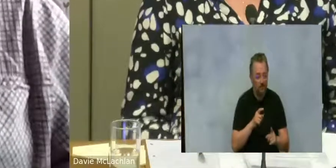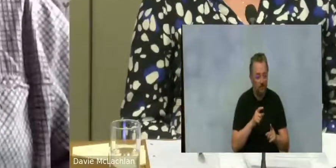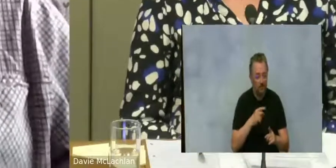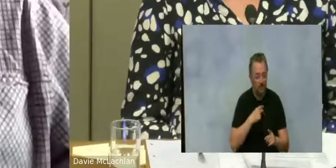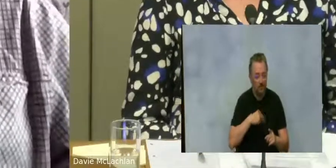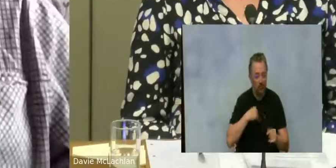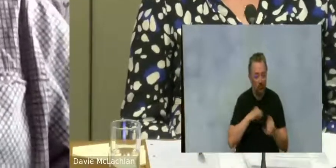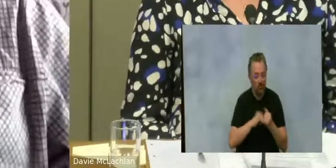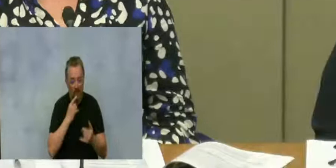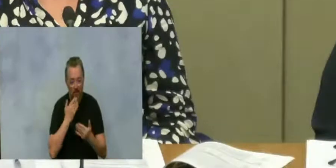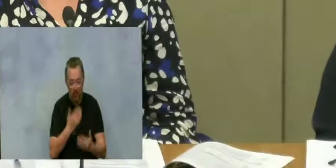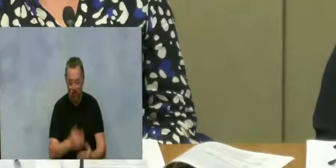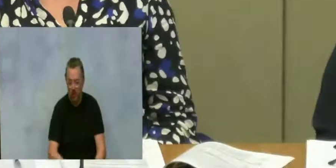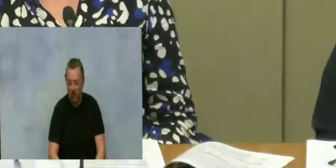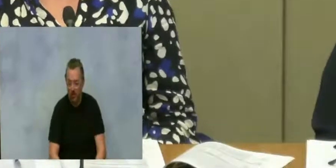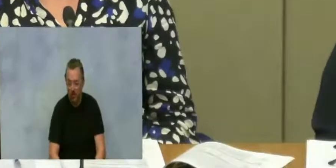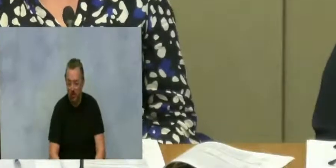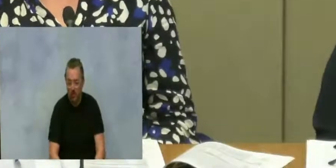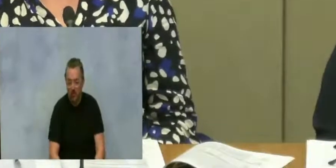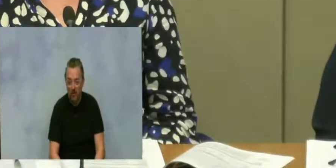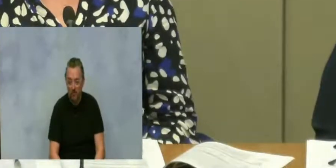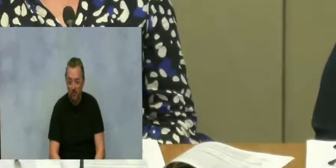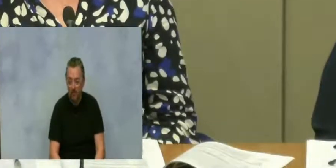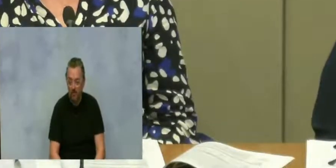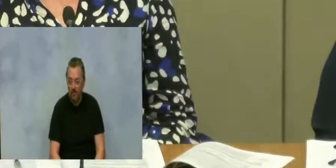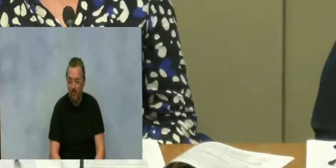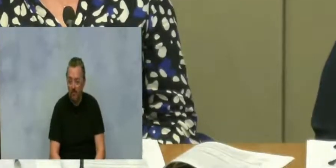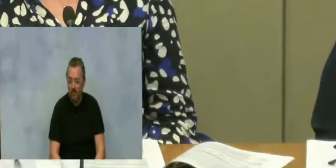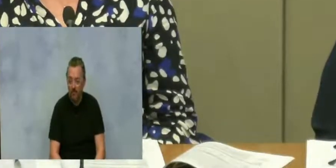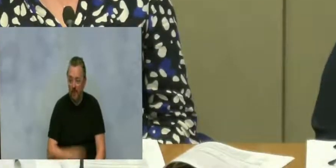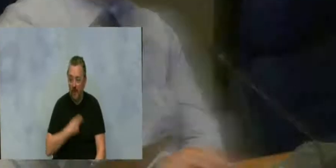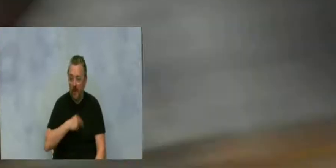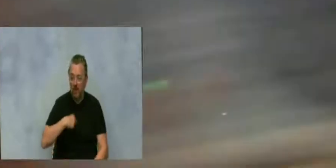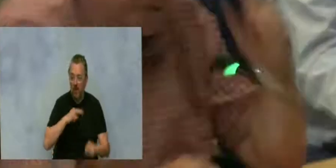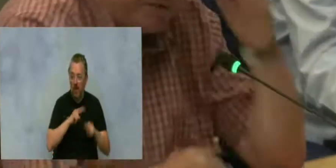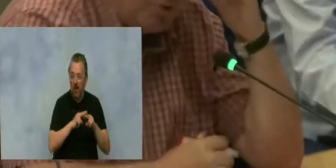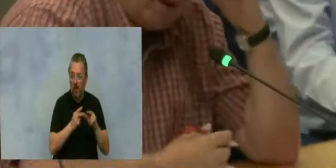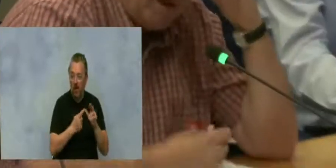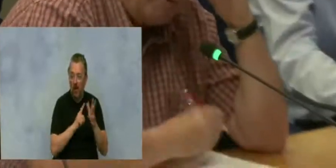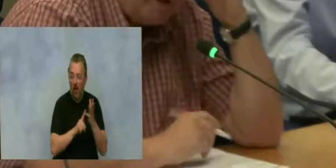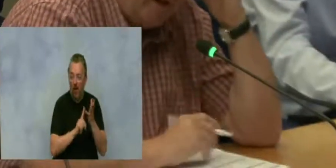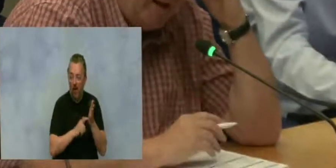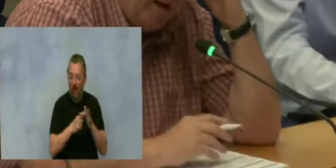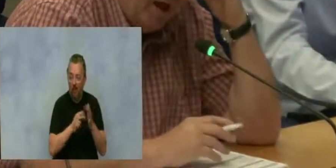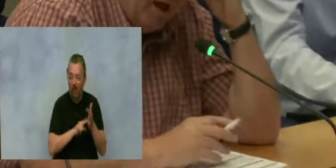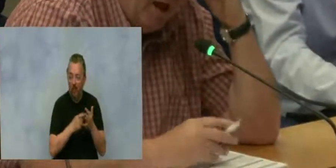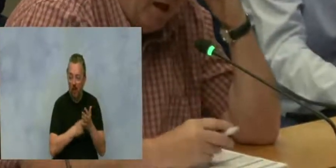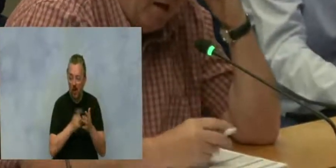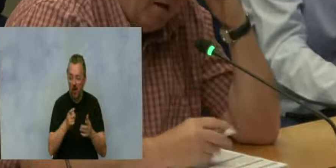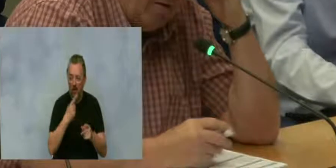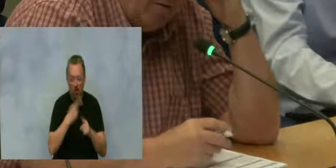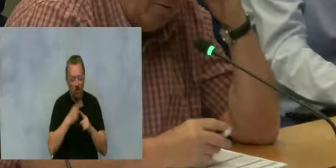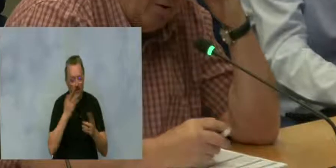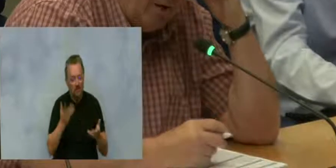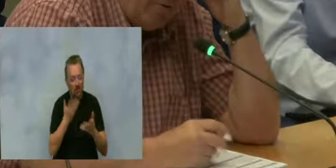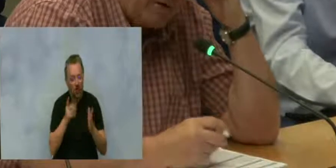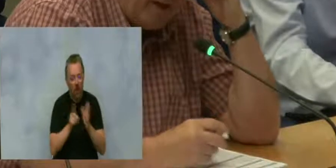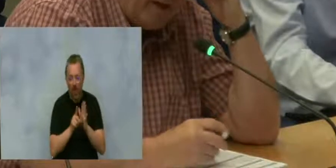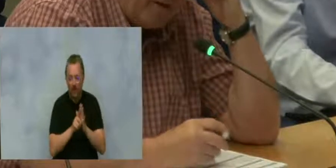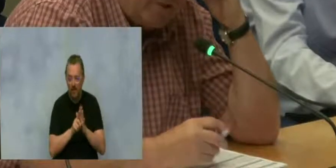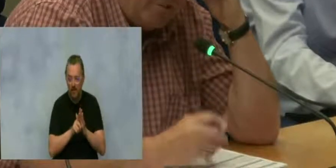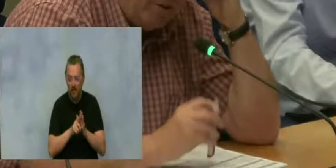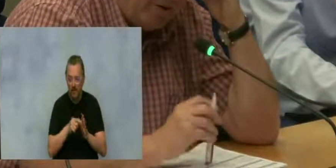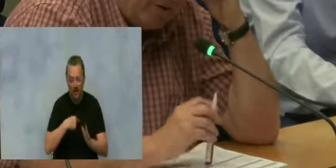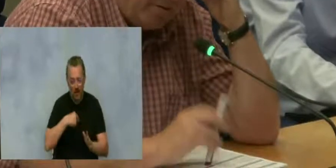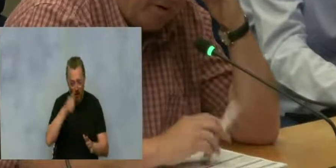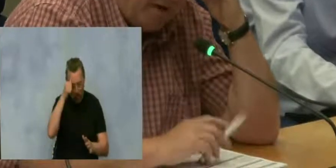Councillor Shearer. Councillor Faulkner. Thanks, Chair. It's just on the smoke alarms again. I understand that